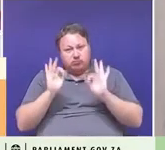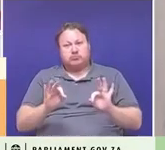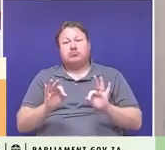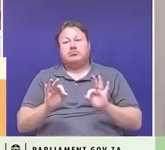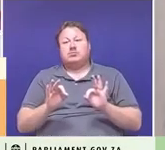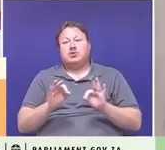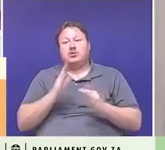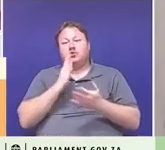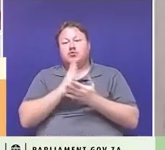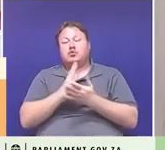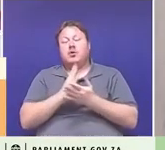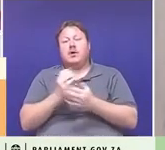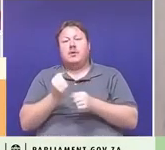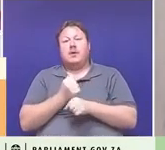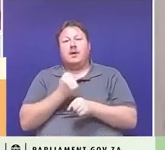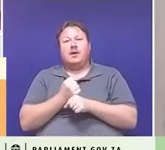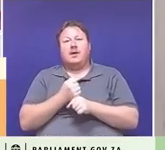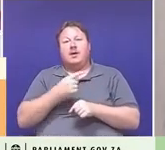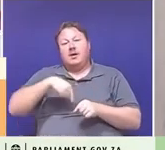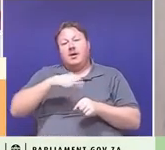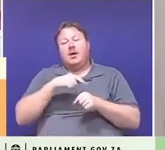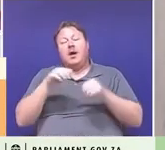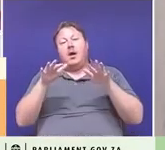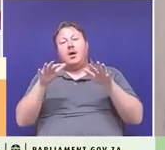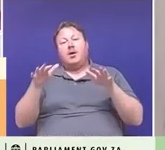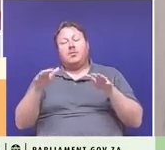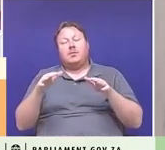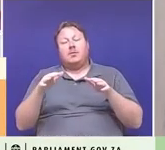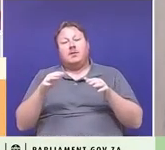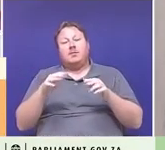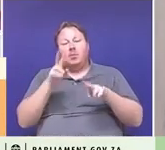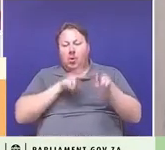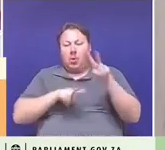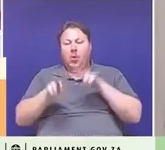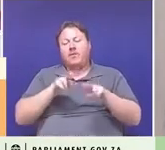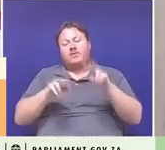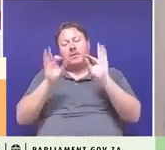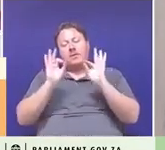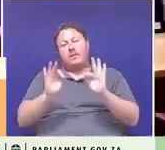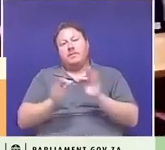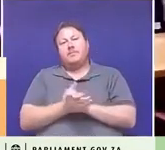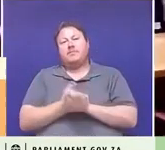and ensure that our citizens are taken care of. I thank you. Thank you very much.